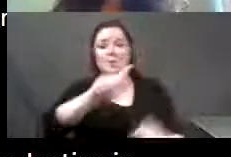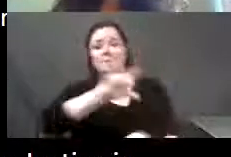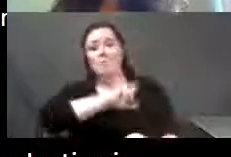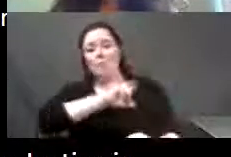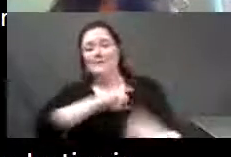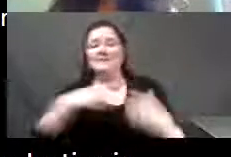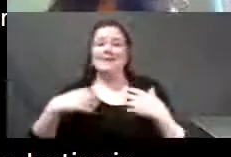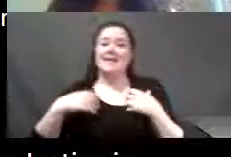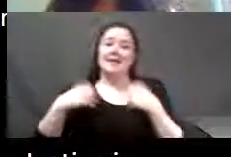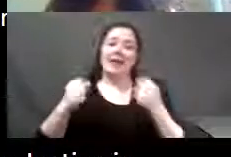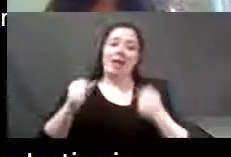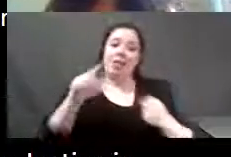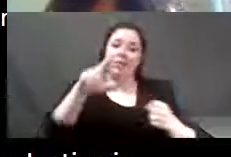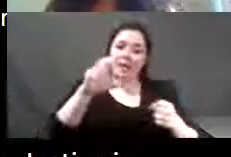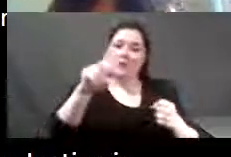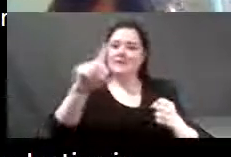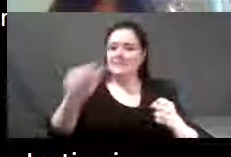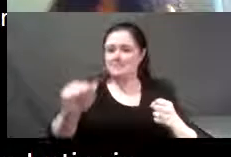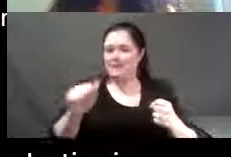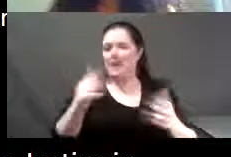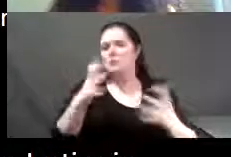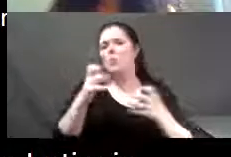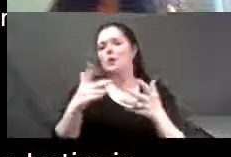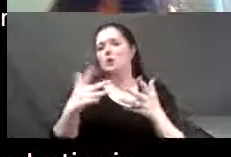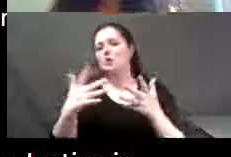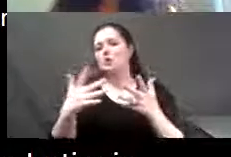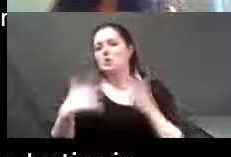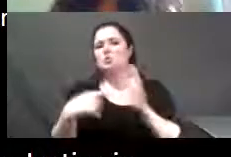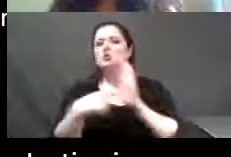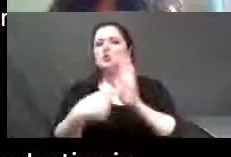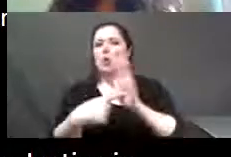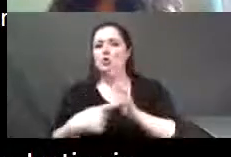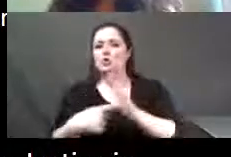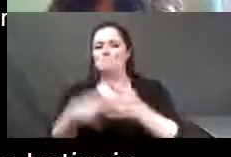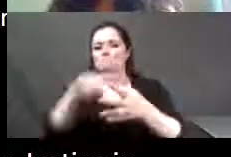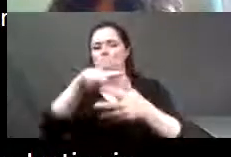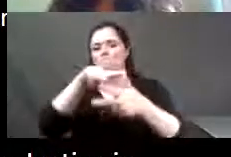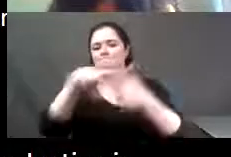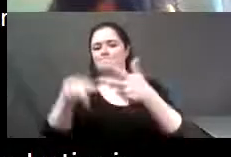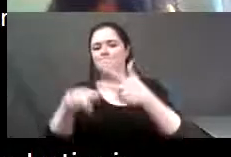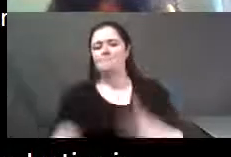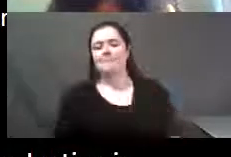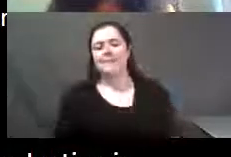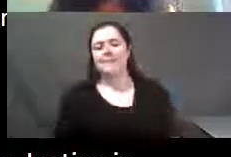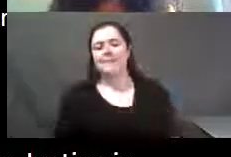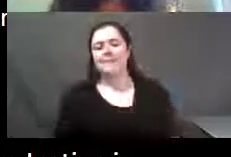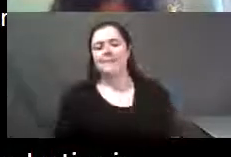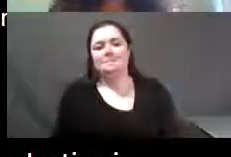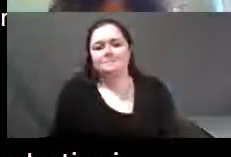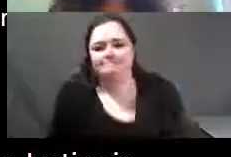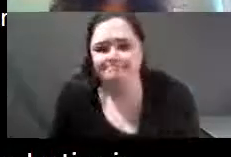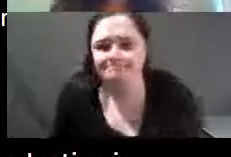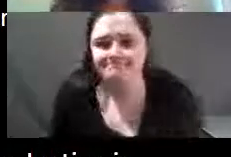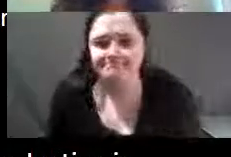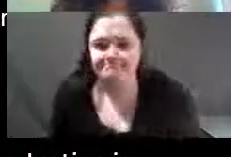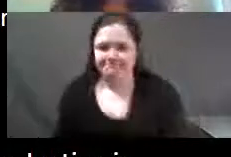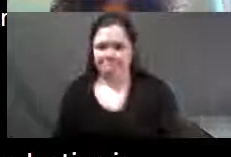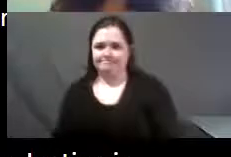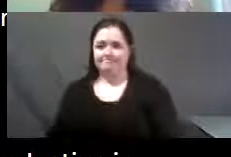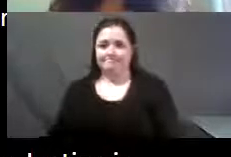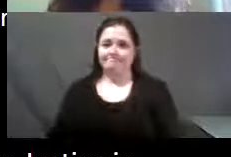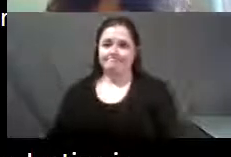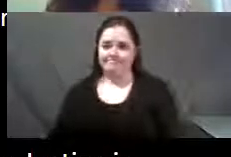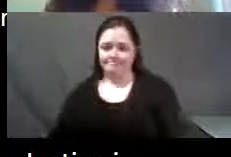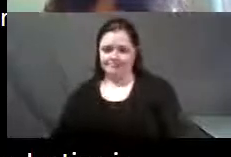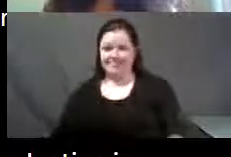and disability that I just wanted to show those intersections. I hope maybe we could figure out a way to